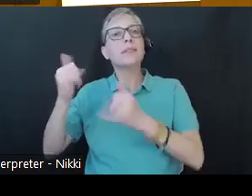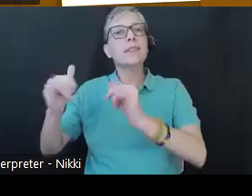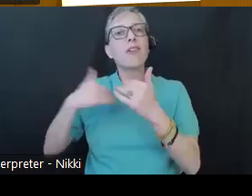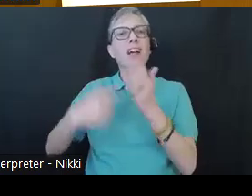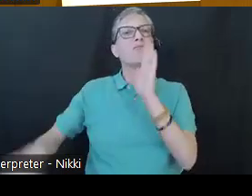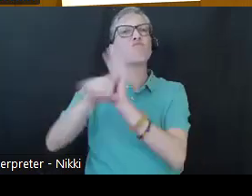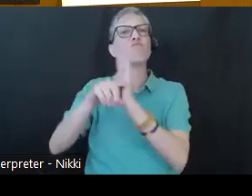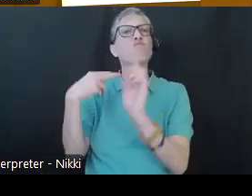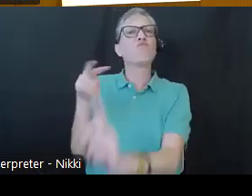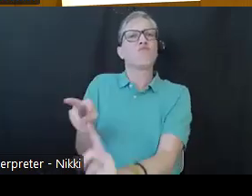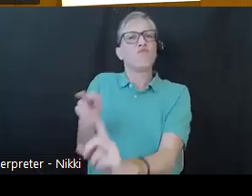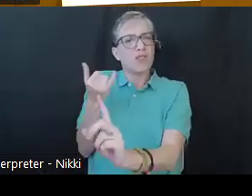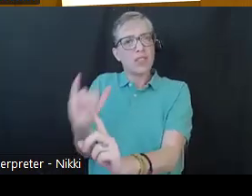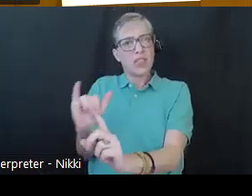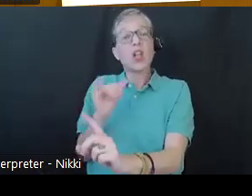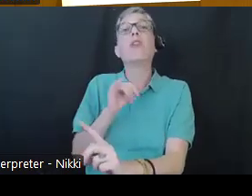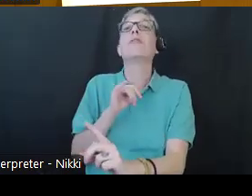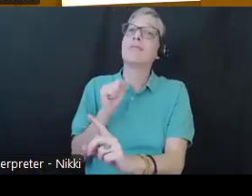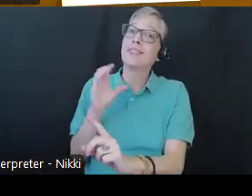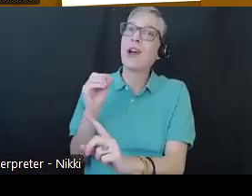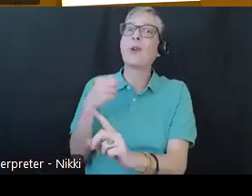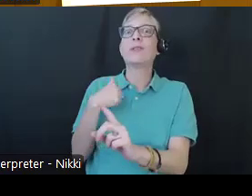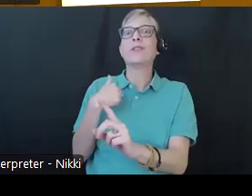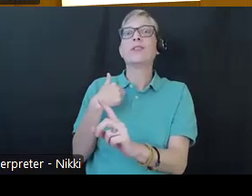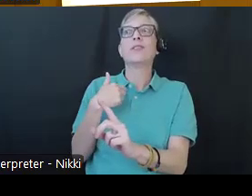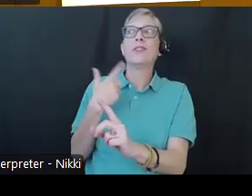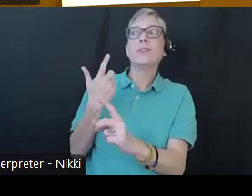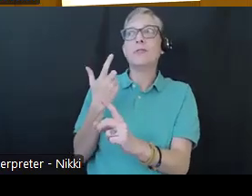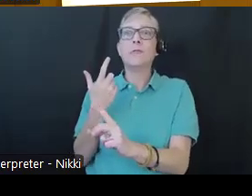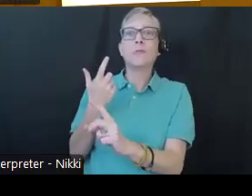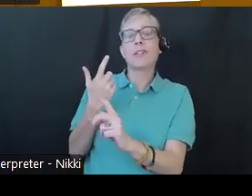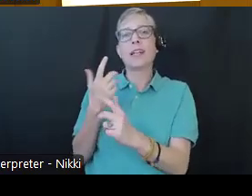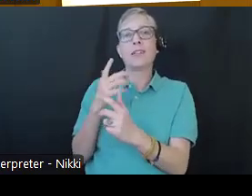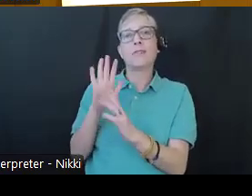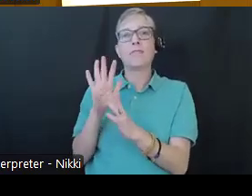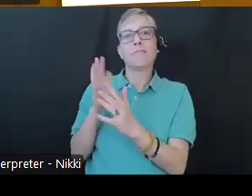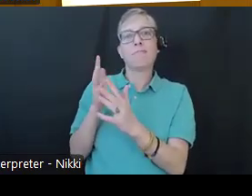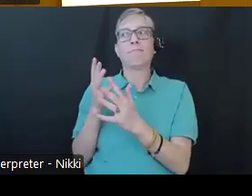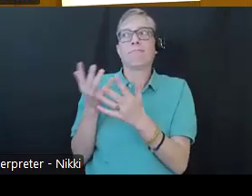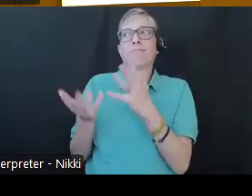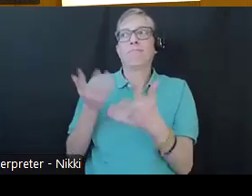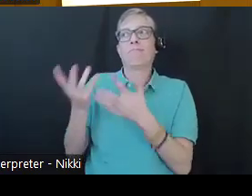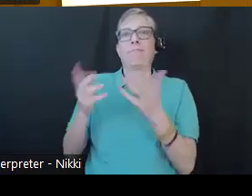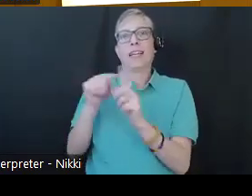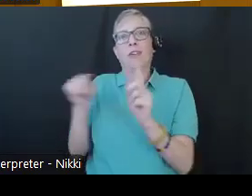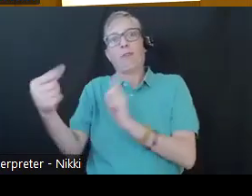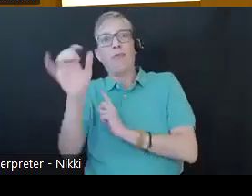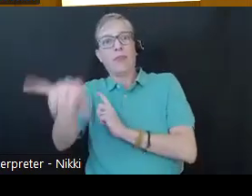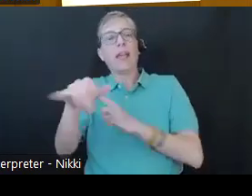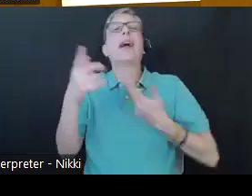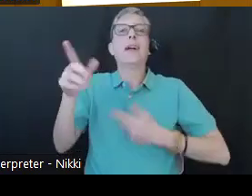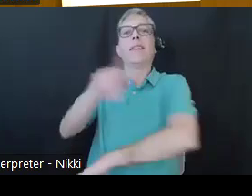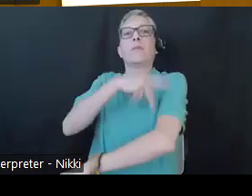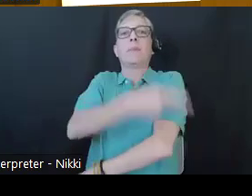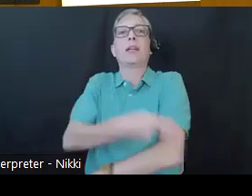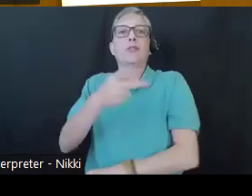stigma, you really have to be working with a patient that kind of feels like, okay, I'll try anything at this point, even hypnosis, but when they do,